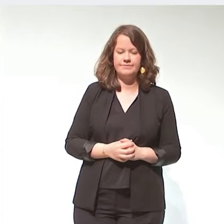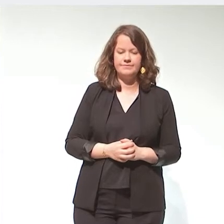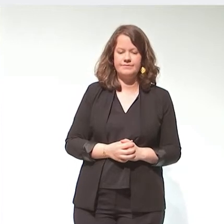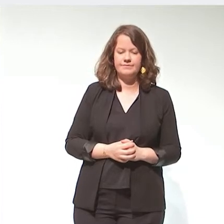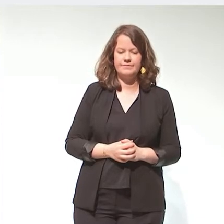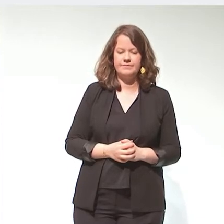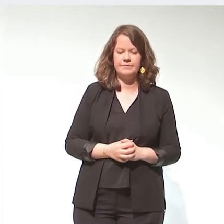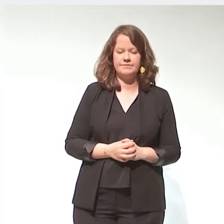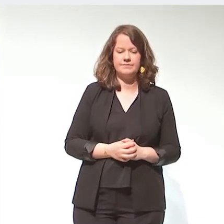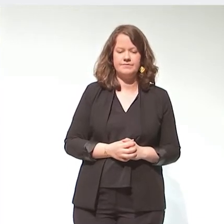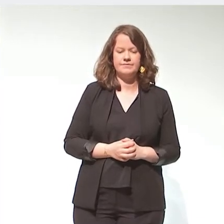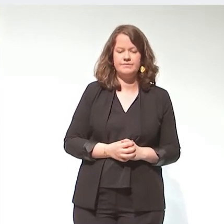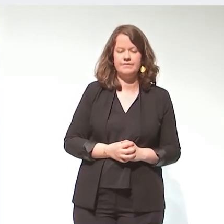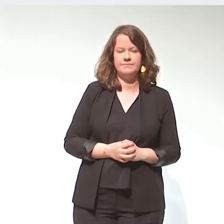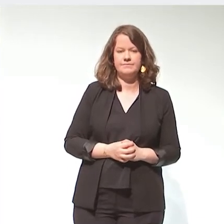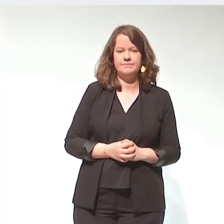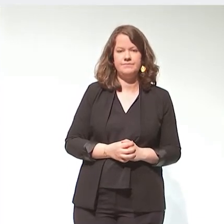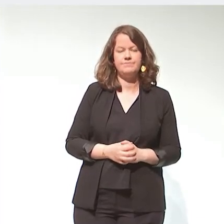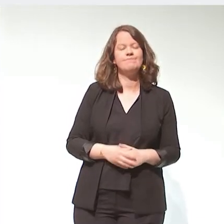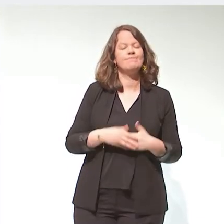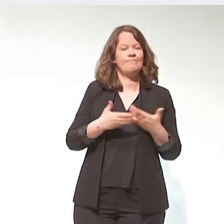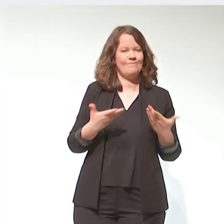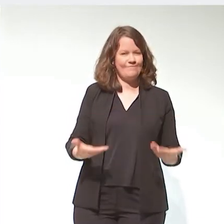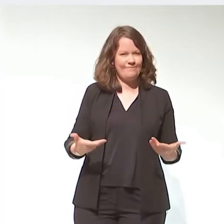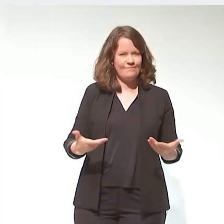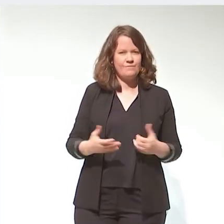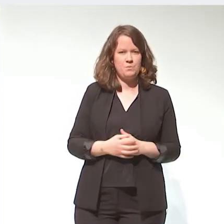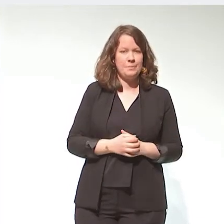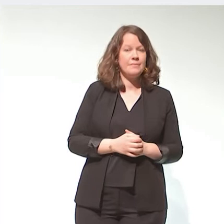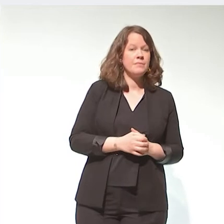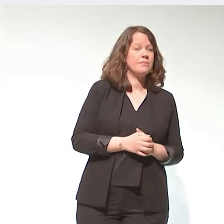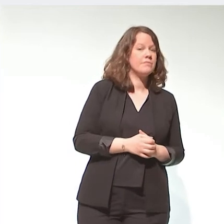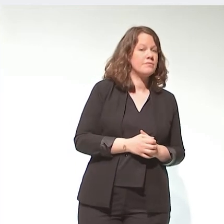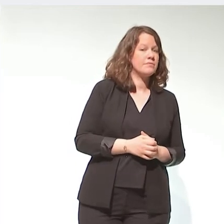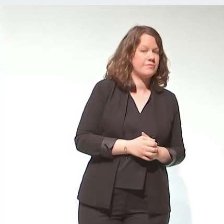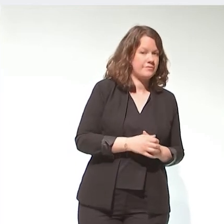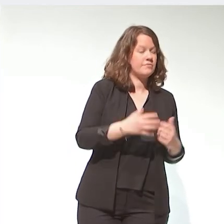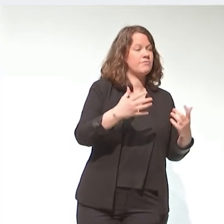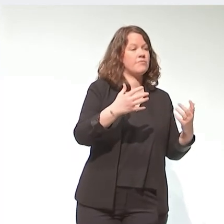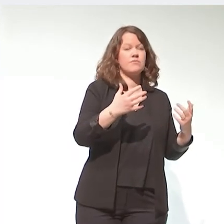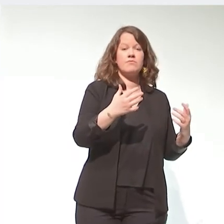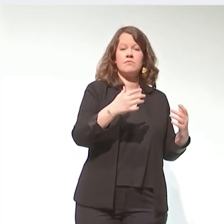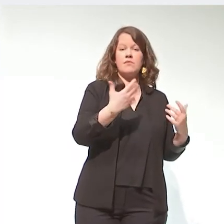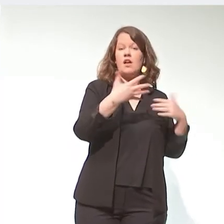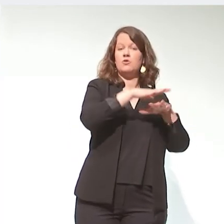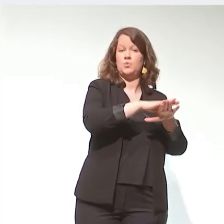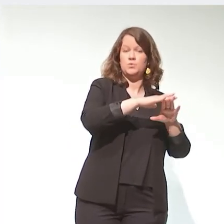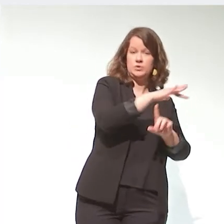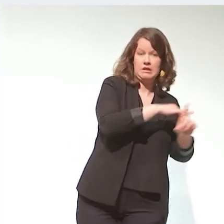Turning now to social inclusion and living in the community. I understand here living in the community